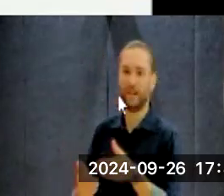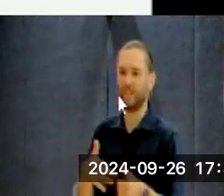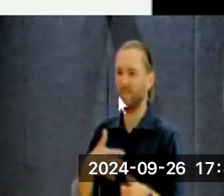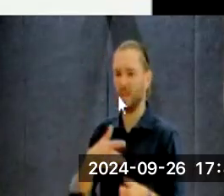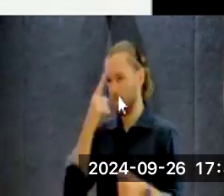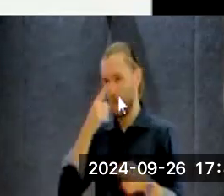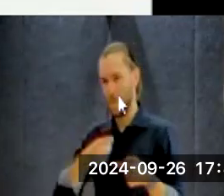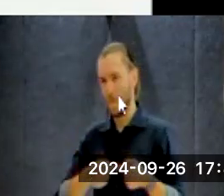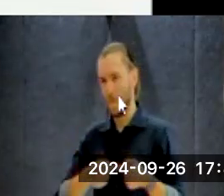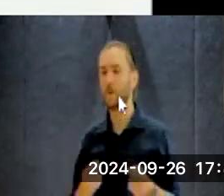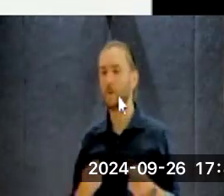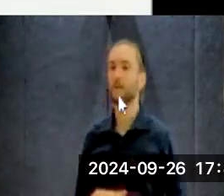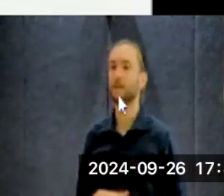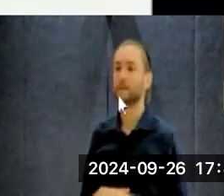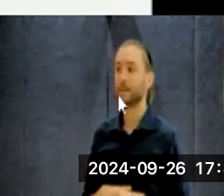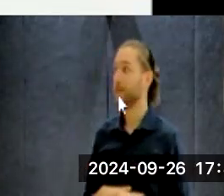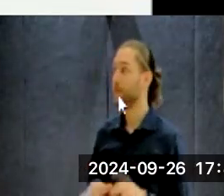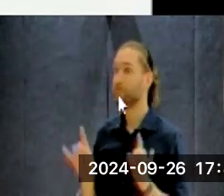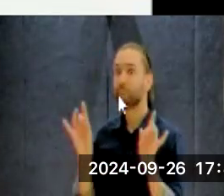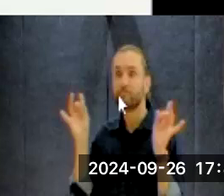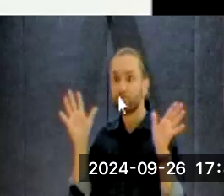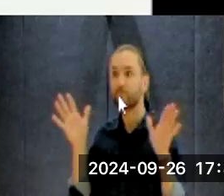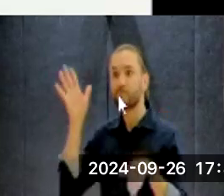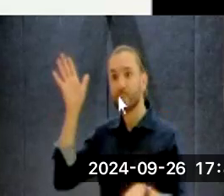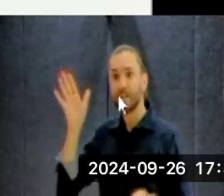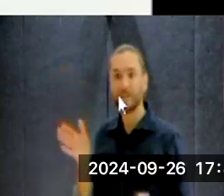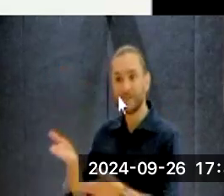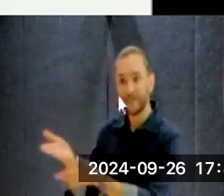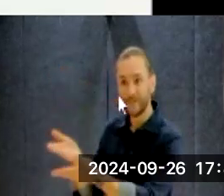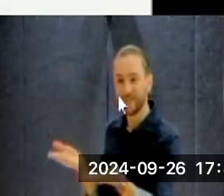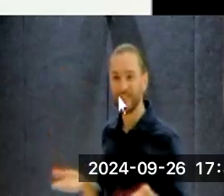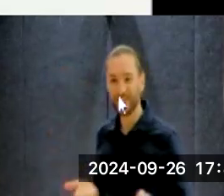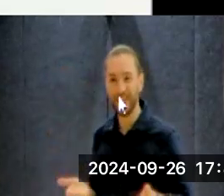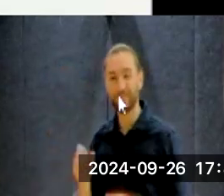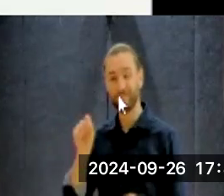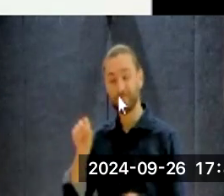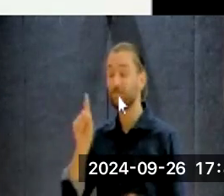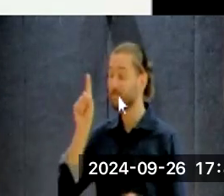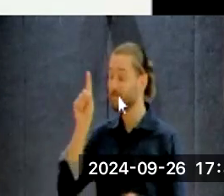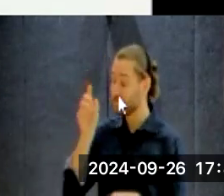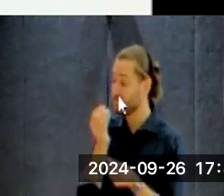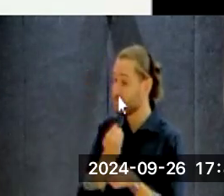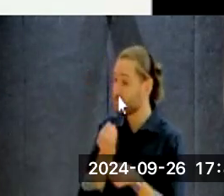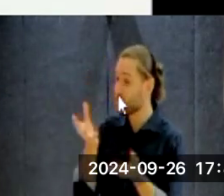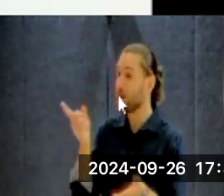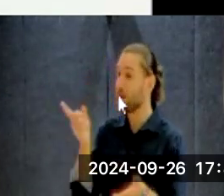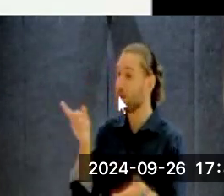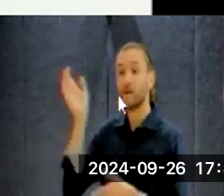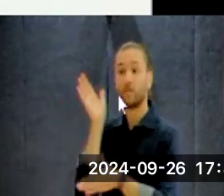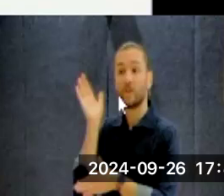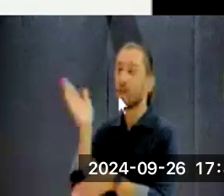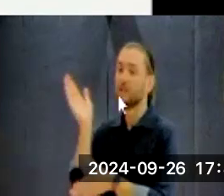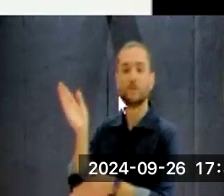We are very fortunate to have a fantastic slate of speakers today. However, I want to note that the information presented today does not